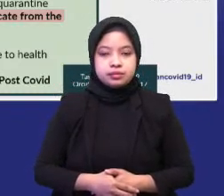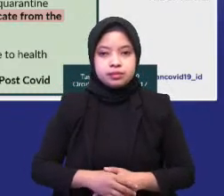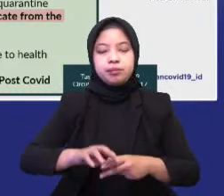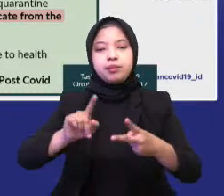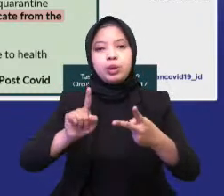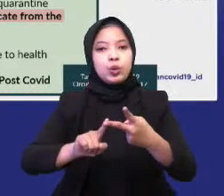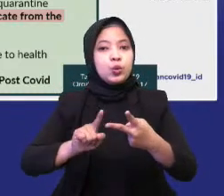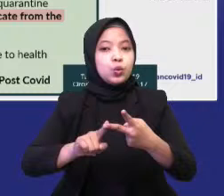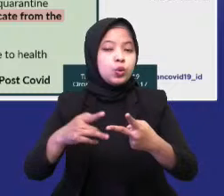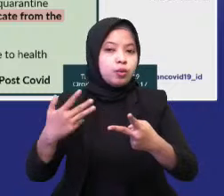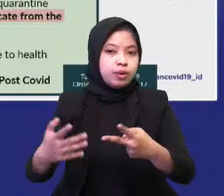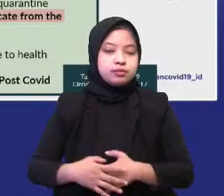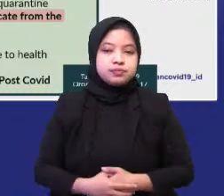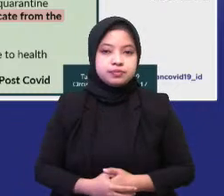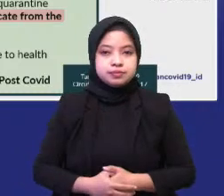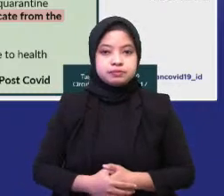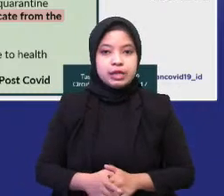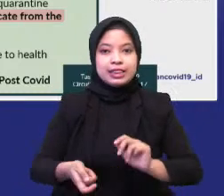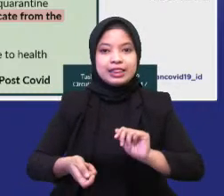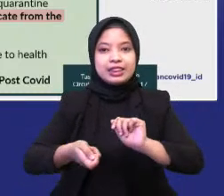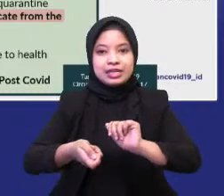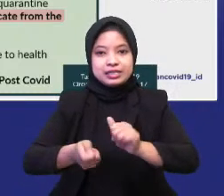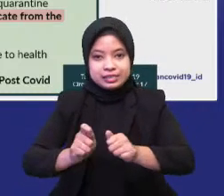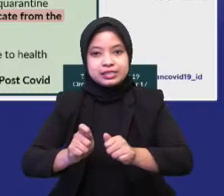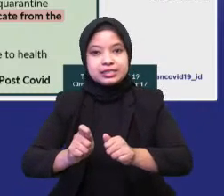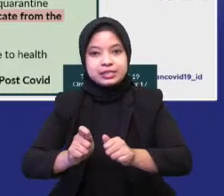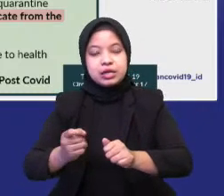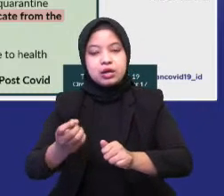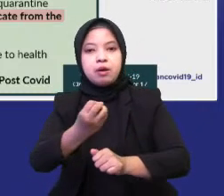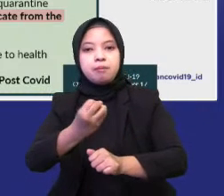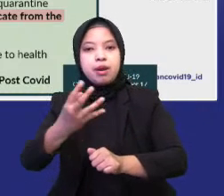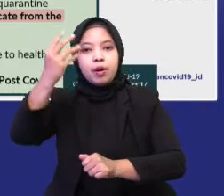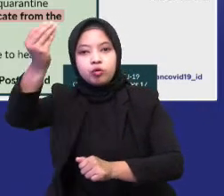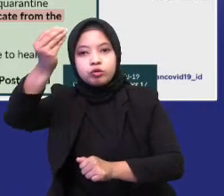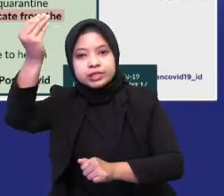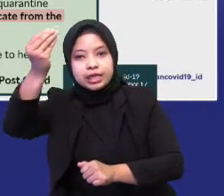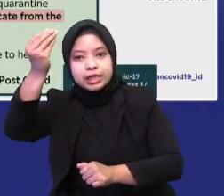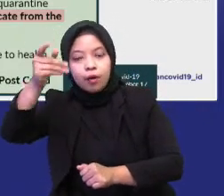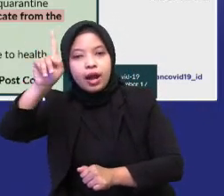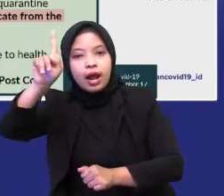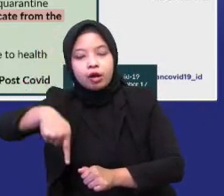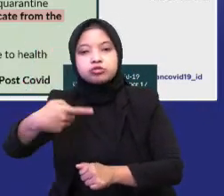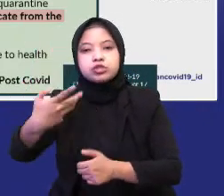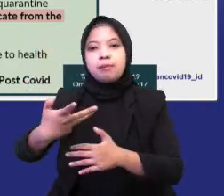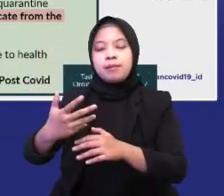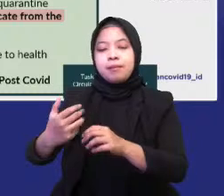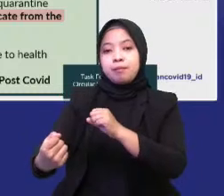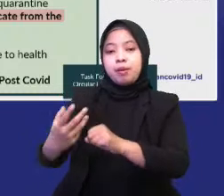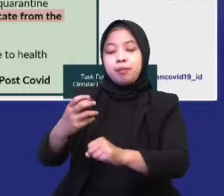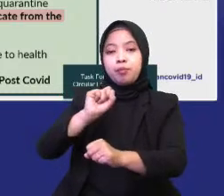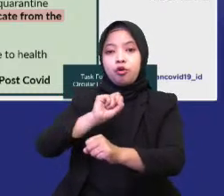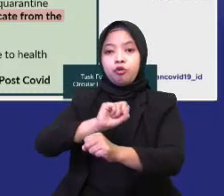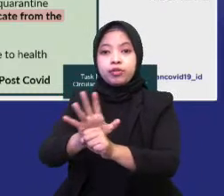Second, the entry test is made mandatory for foreign travelers suspected for COVID-19 or for those who